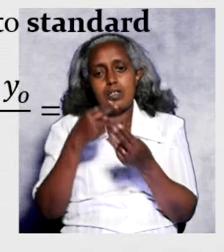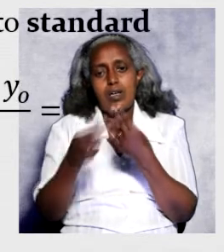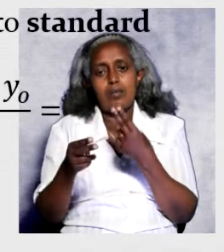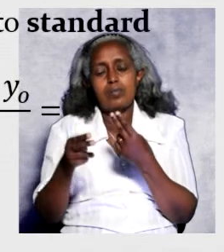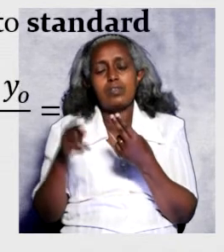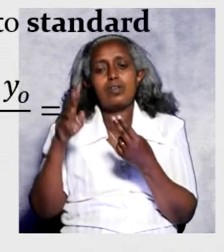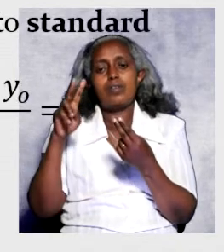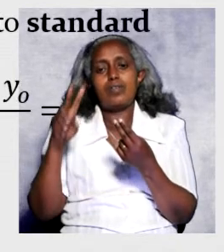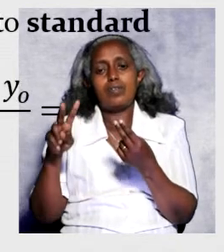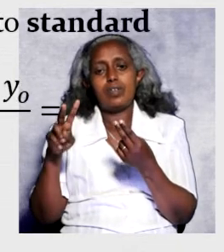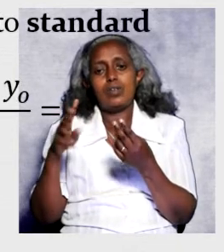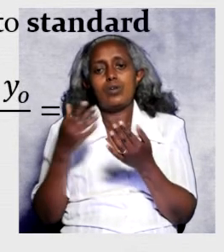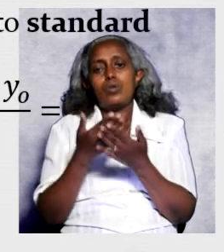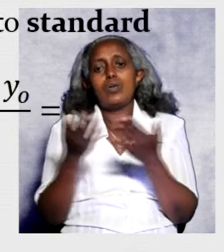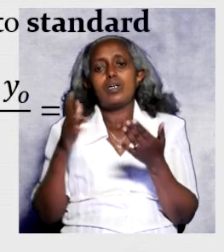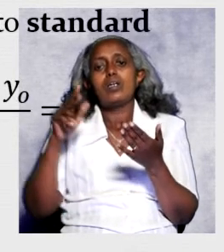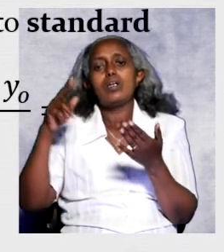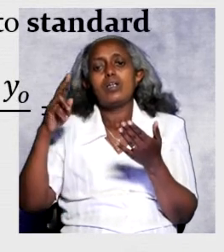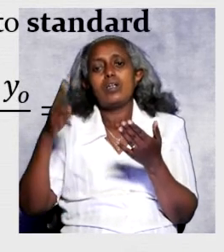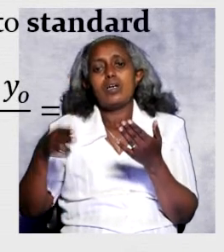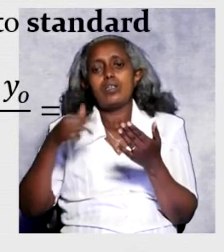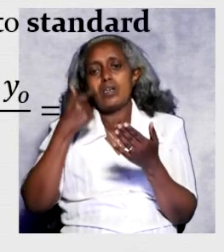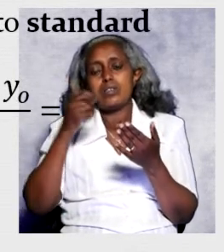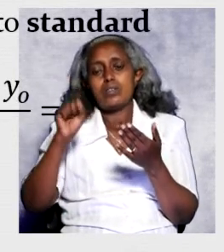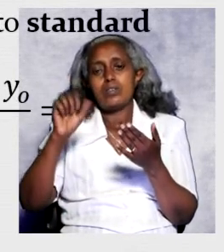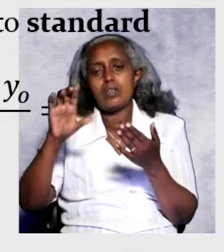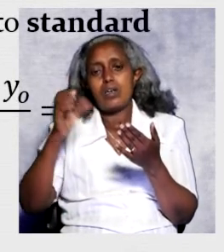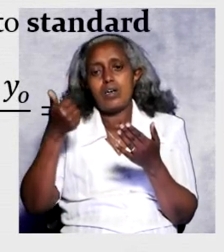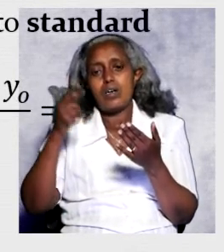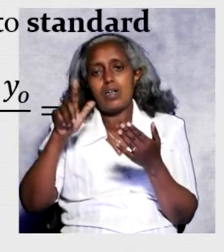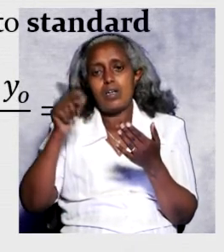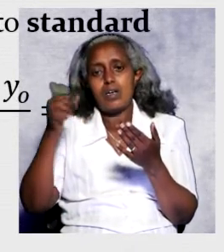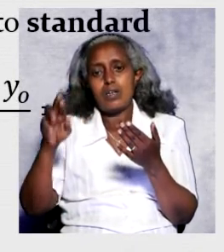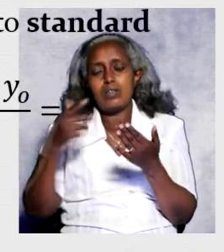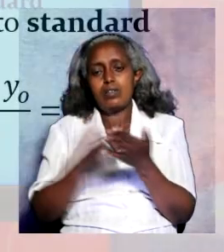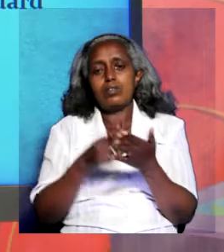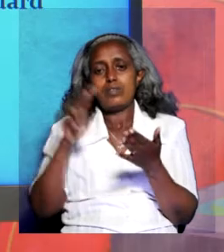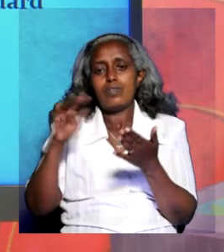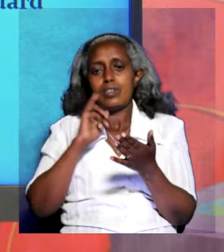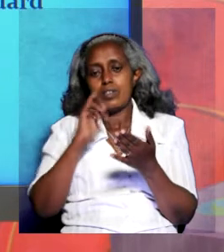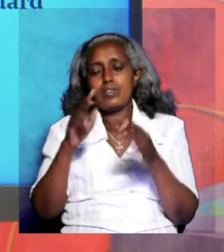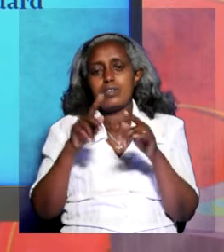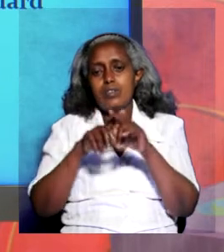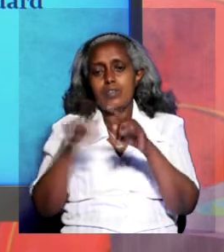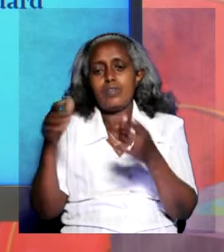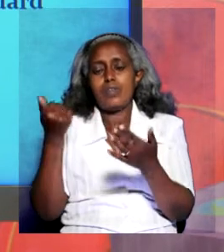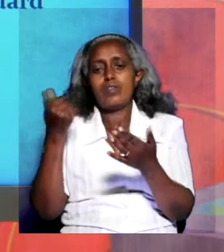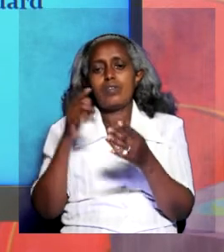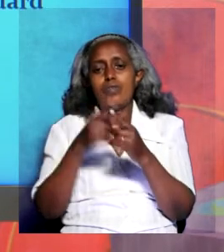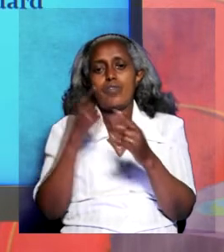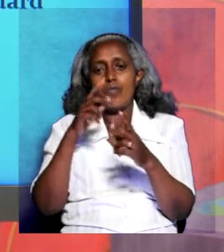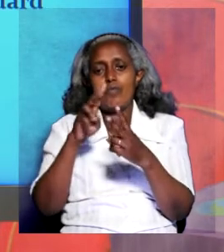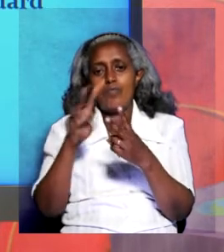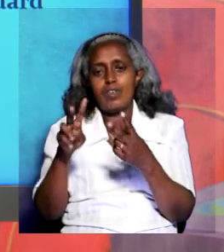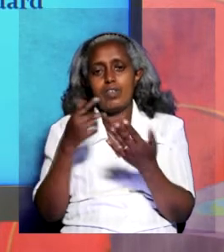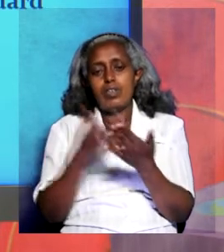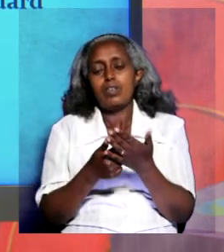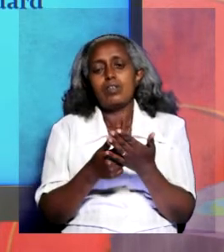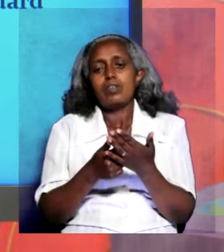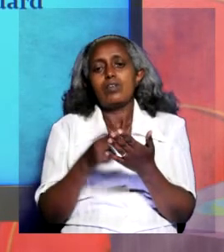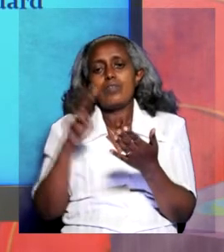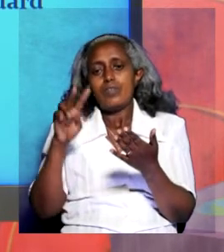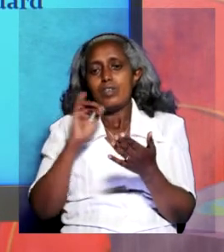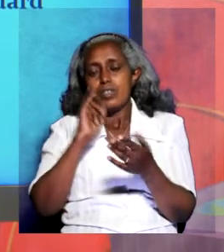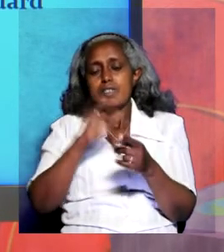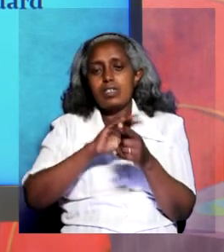V, where lambda is a scalar, and this vector is different from V. And we call this V